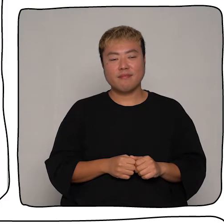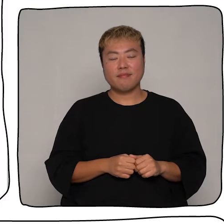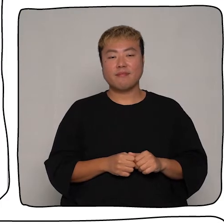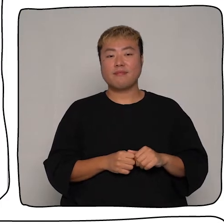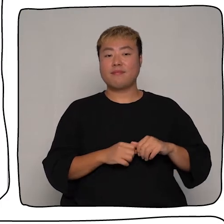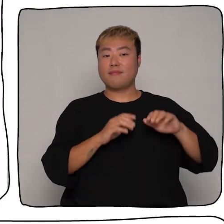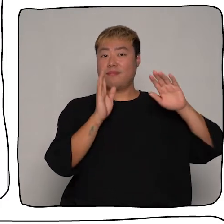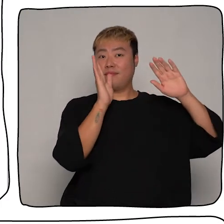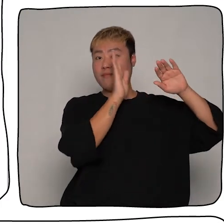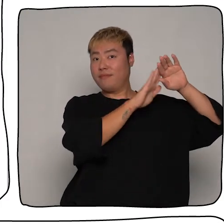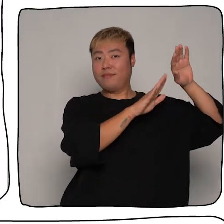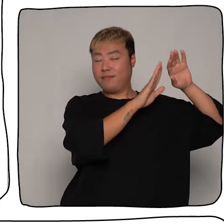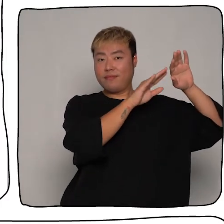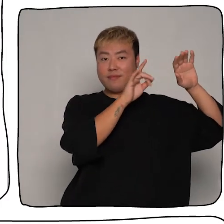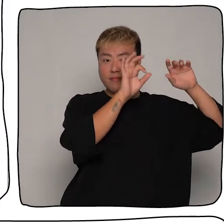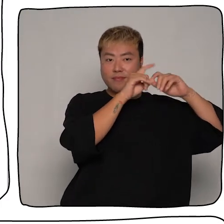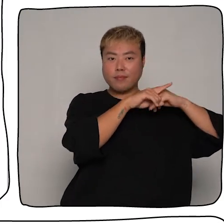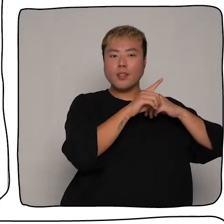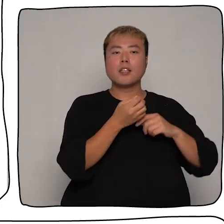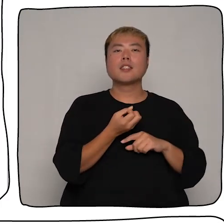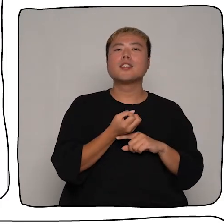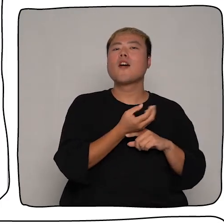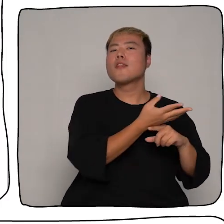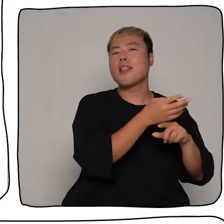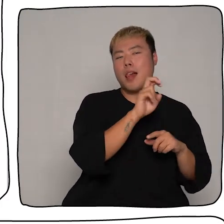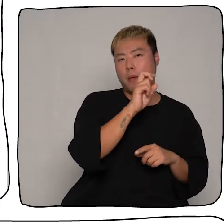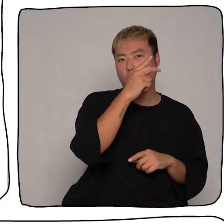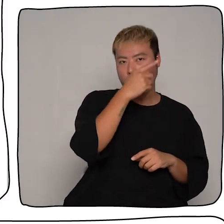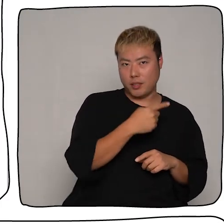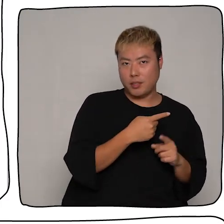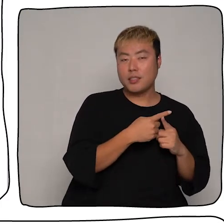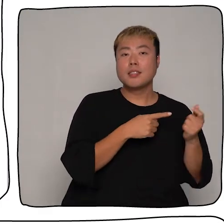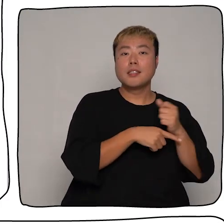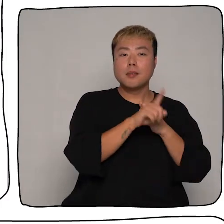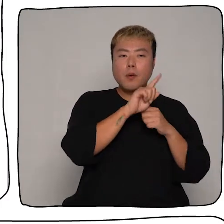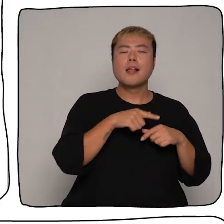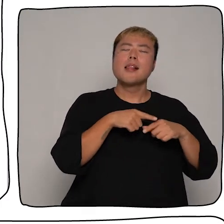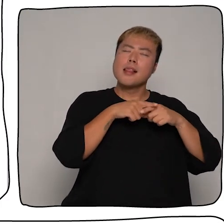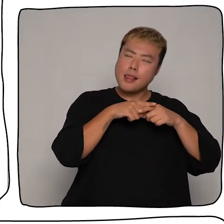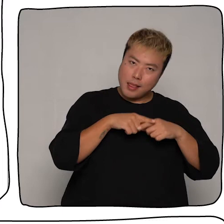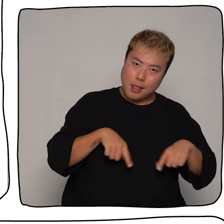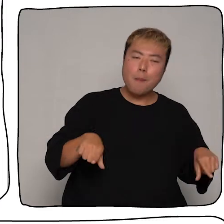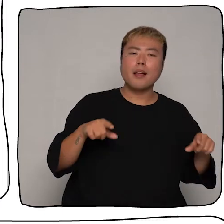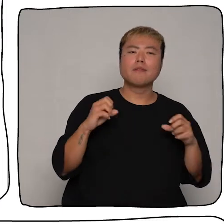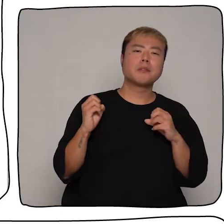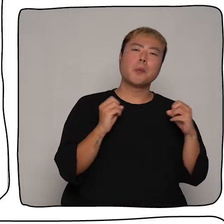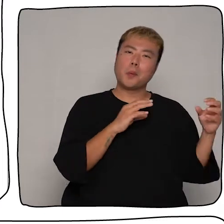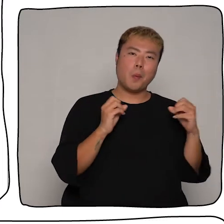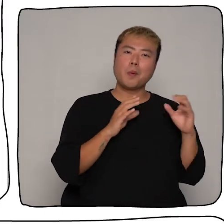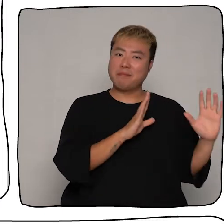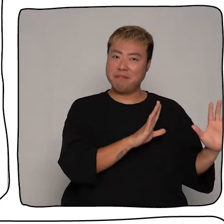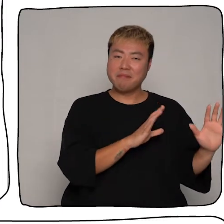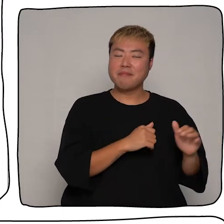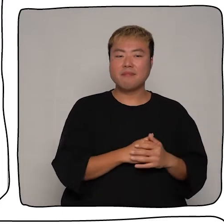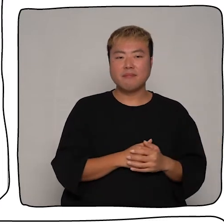communication of transmission mode. In other words, one